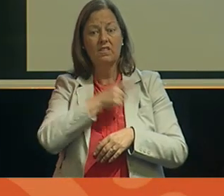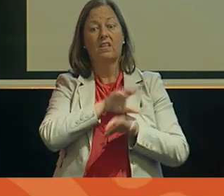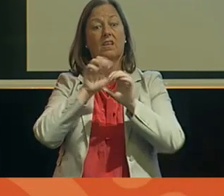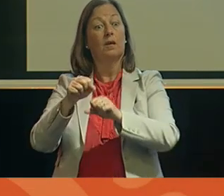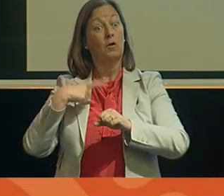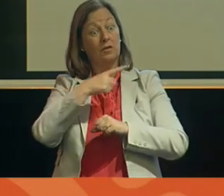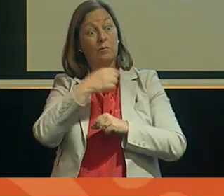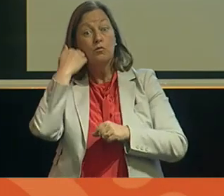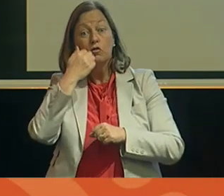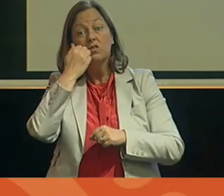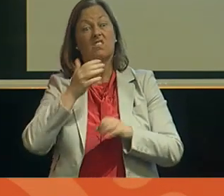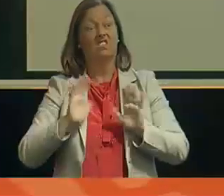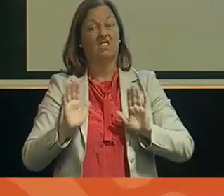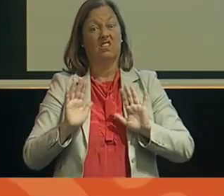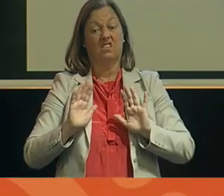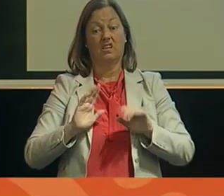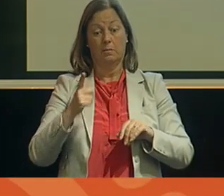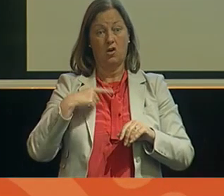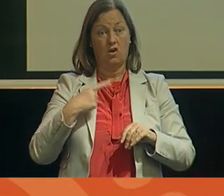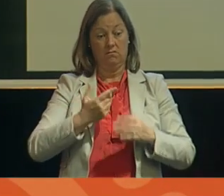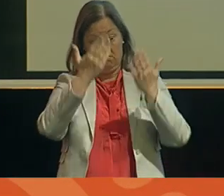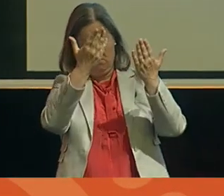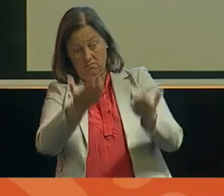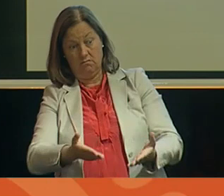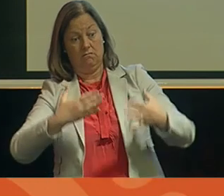sex worker, but just being of who they are.